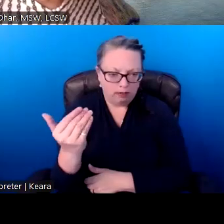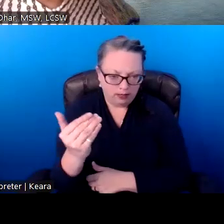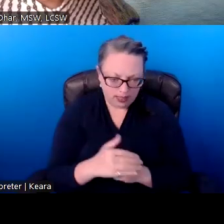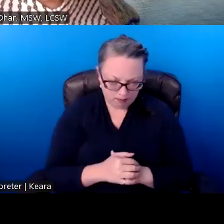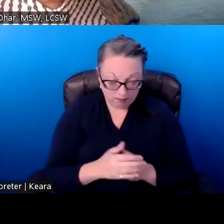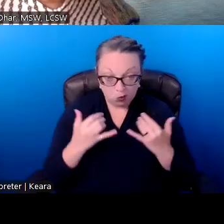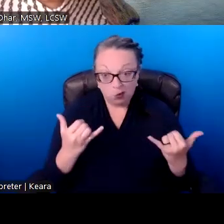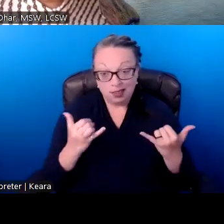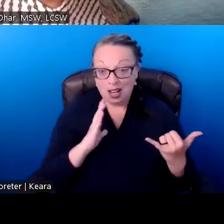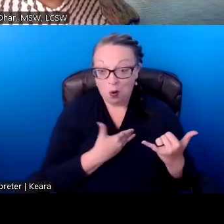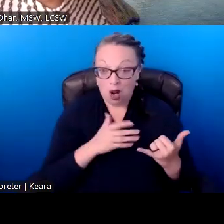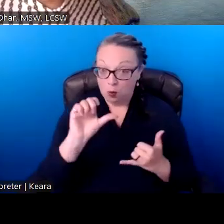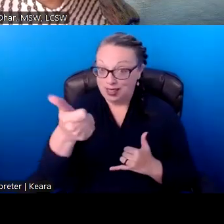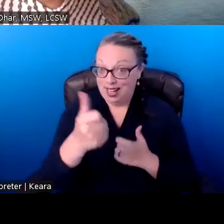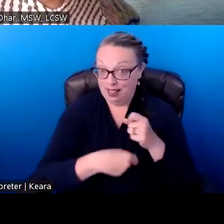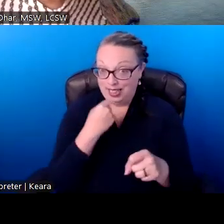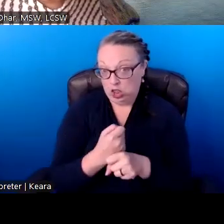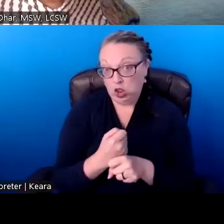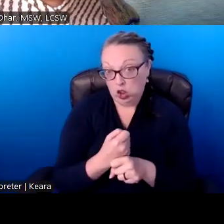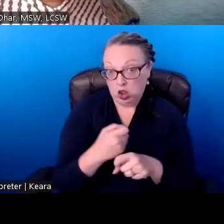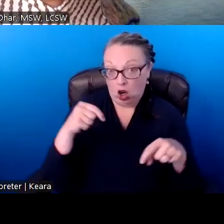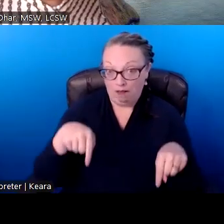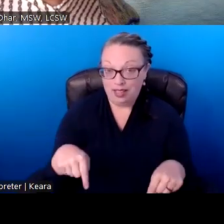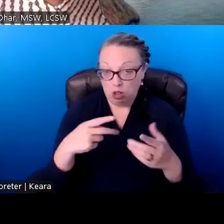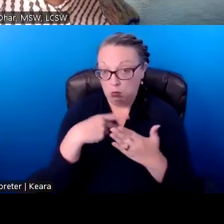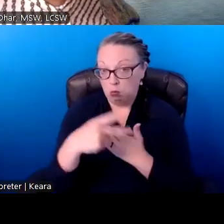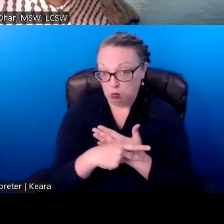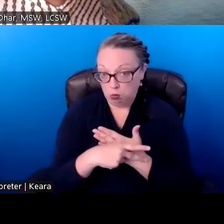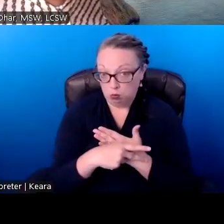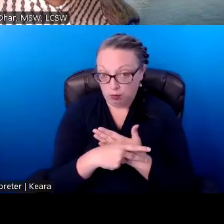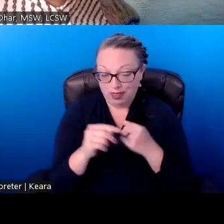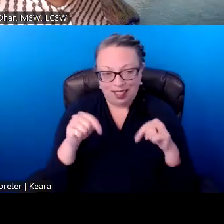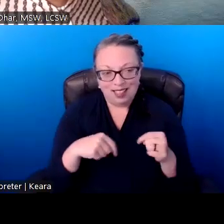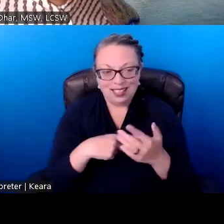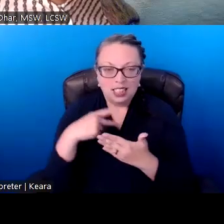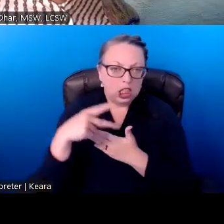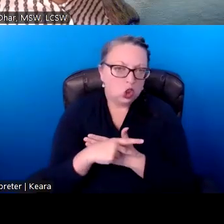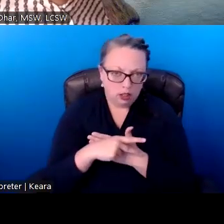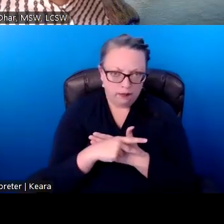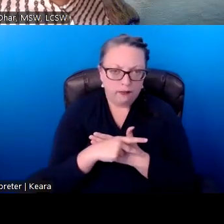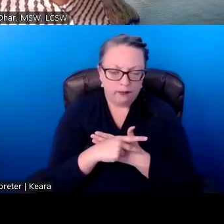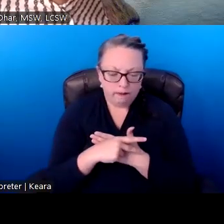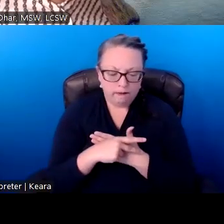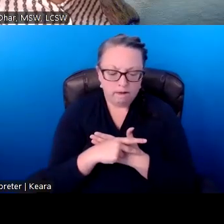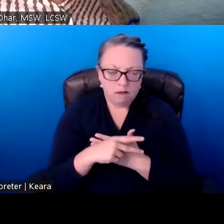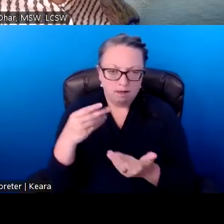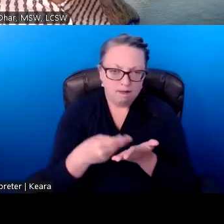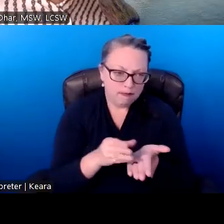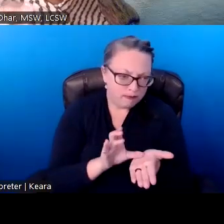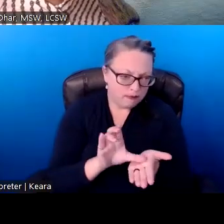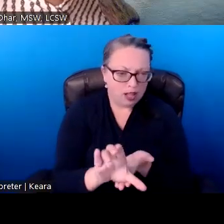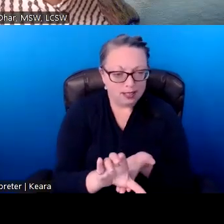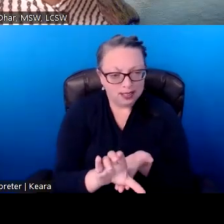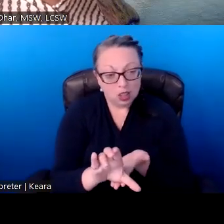10th year of this initiative. This initiative funds 24, for the most